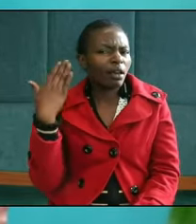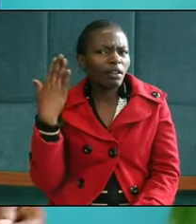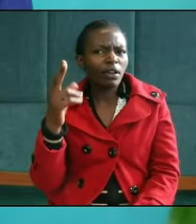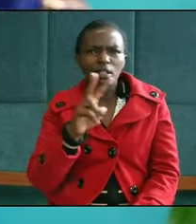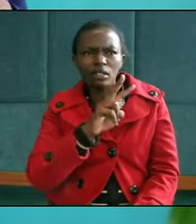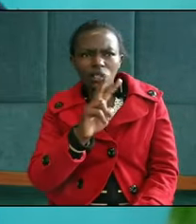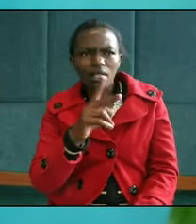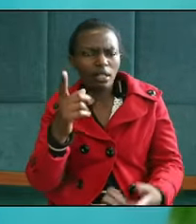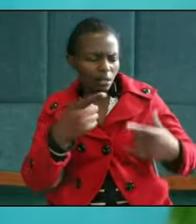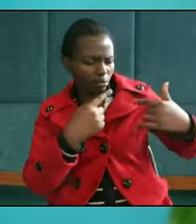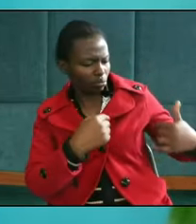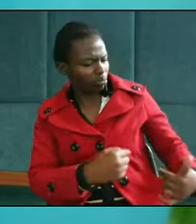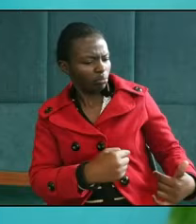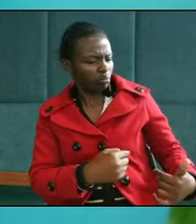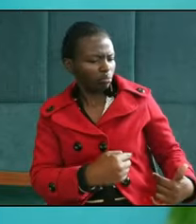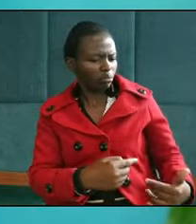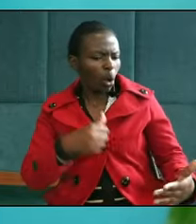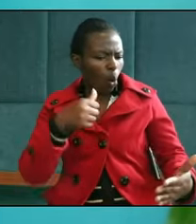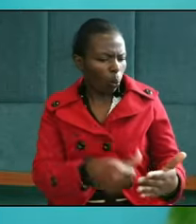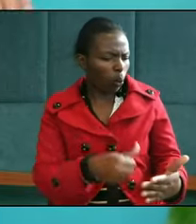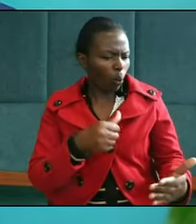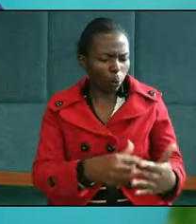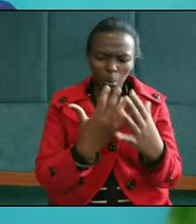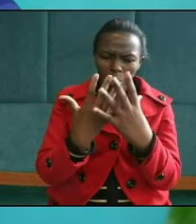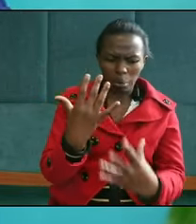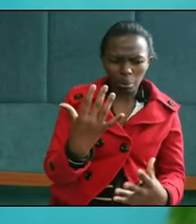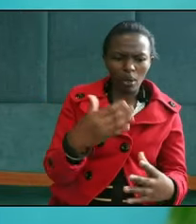blood. Ameweka kwa sahani, ameangalia, amepiga picha.